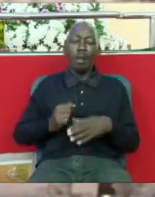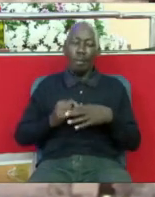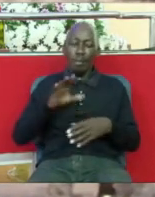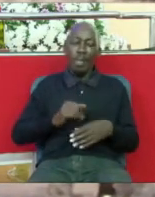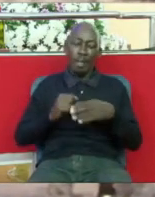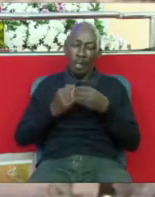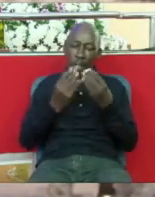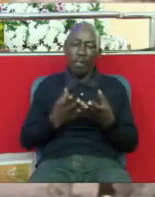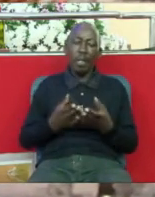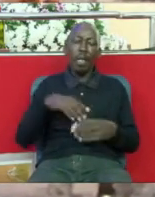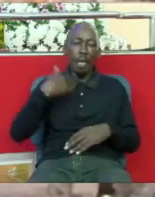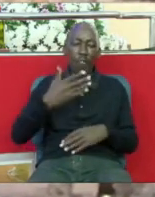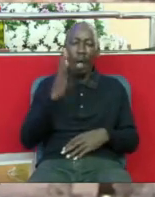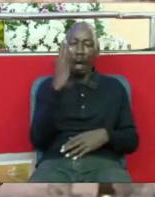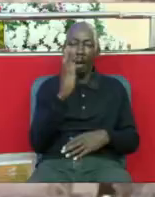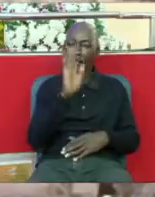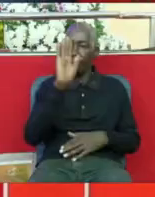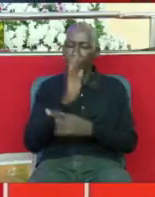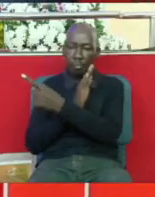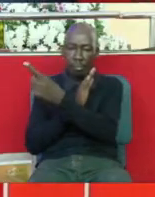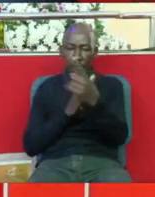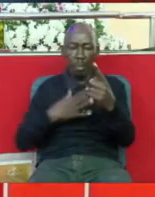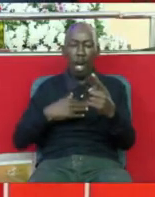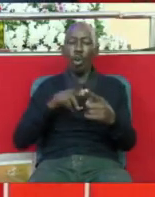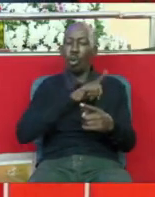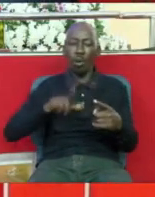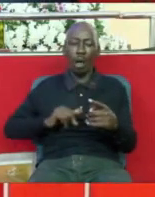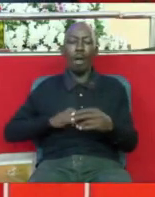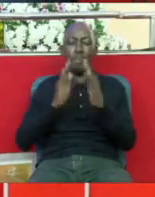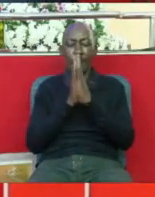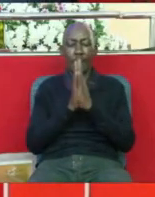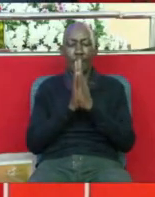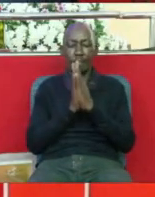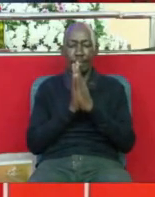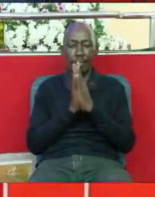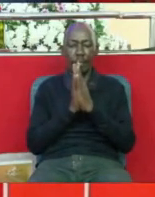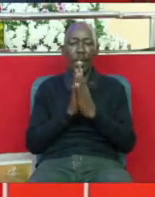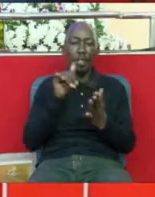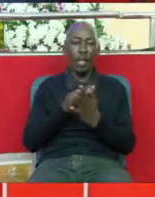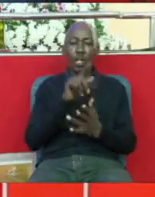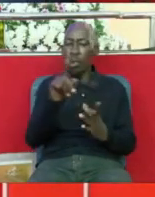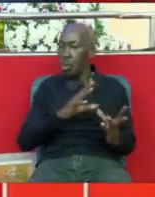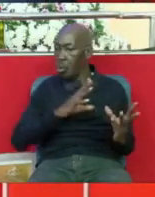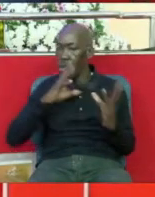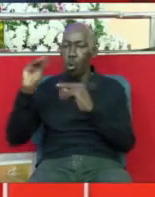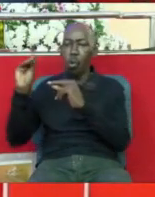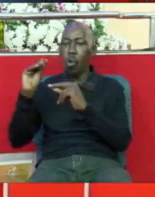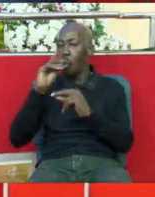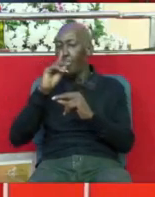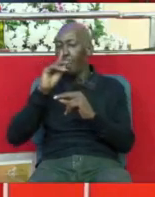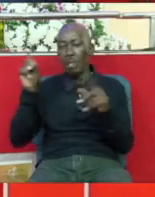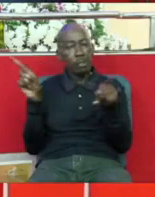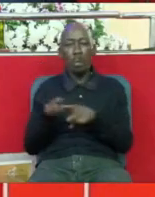Na utunenea. And every hand that has been lifted up, O God, I pray. Na kila mkono ambao umeinuliwa, Mungu, naomba. That they will not go back the same way.